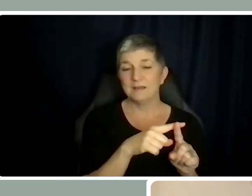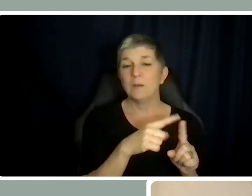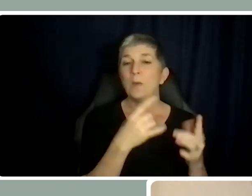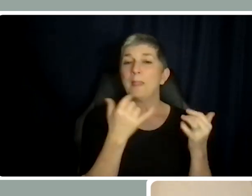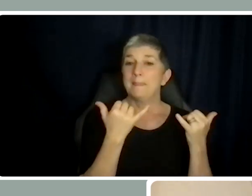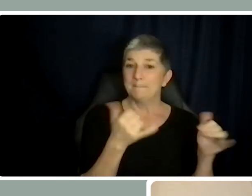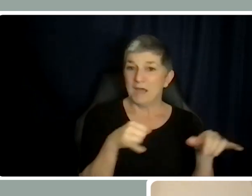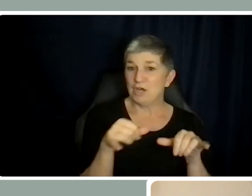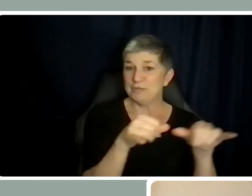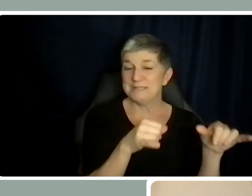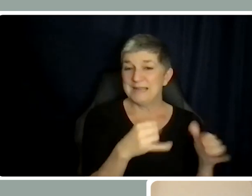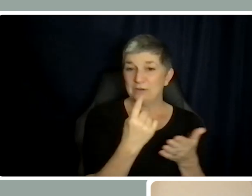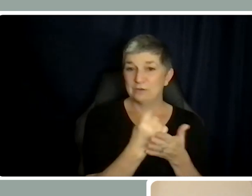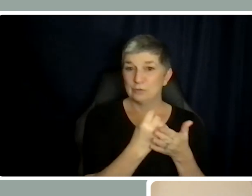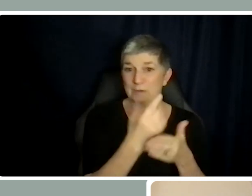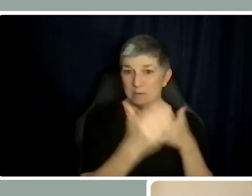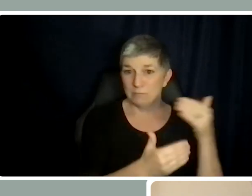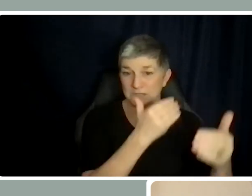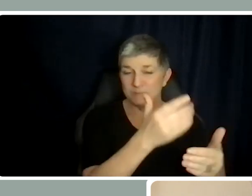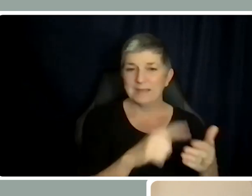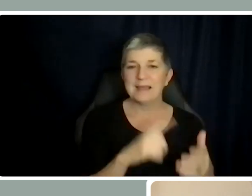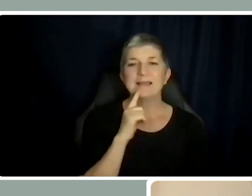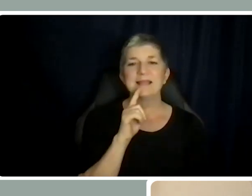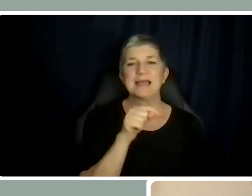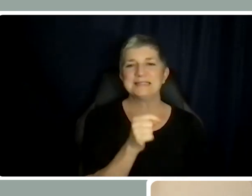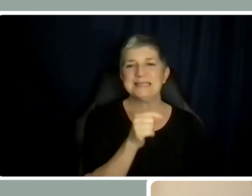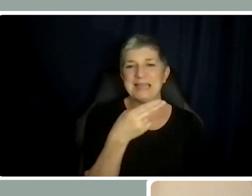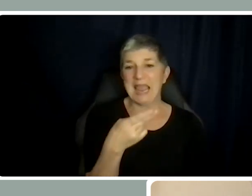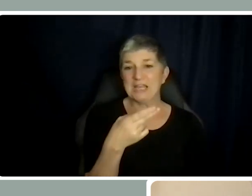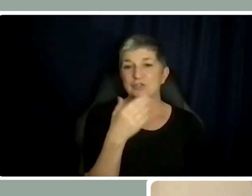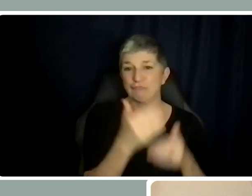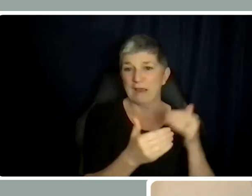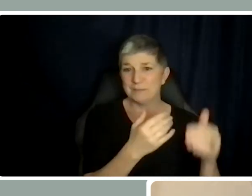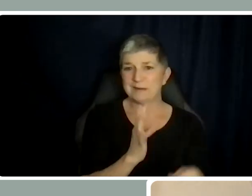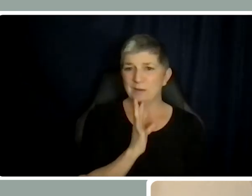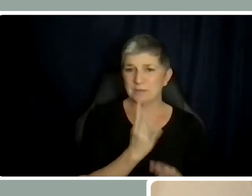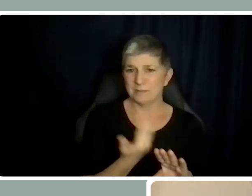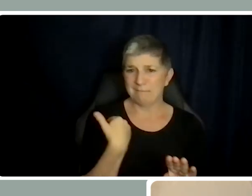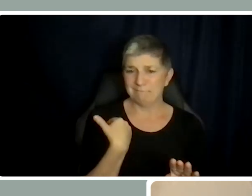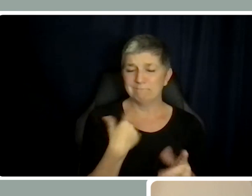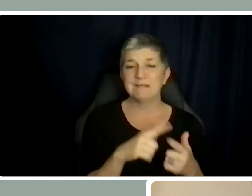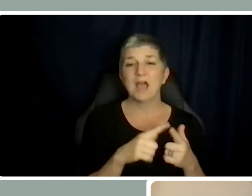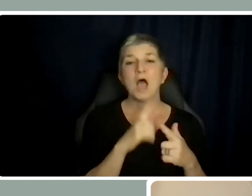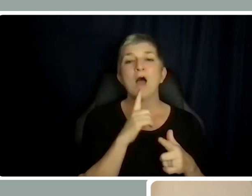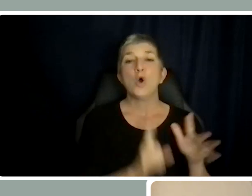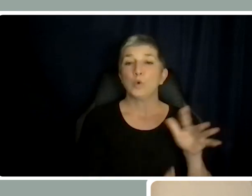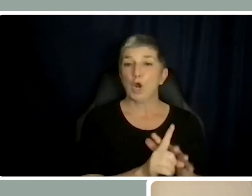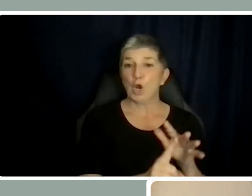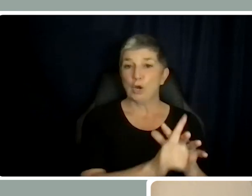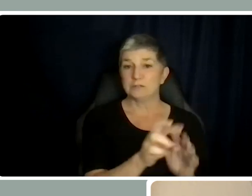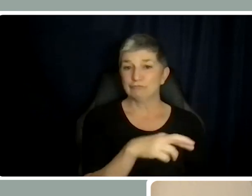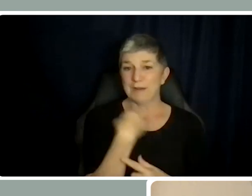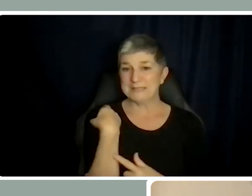modern standard treatment regimens like that TH regimen that I was just talking about, the risks of recurrence are